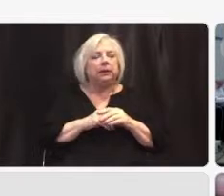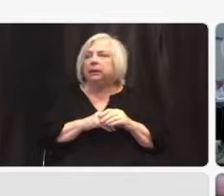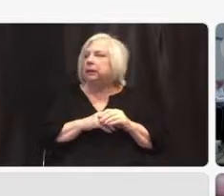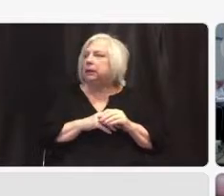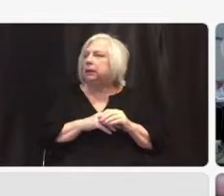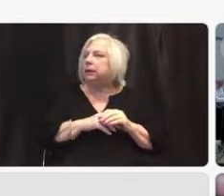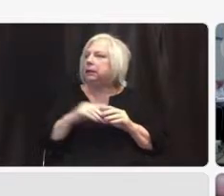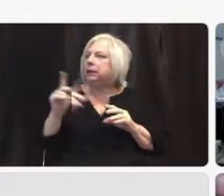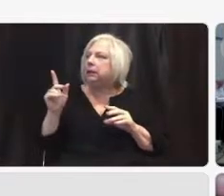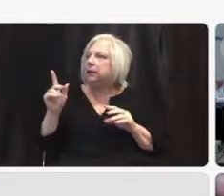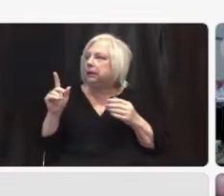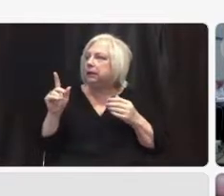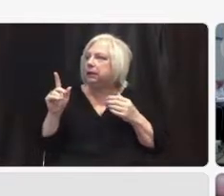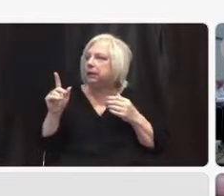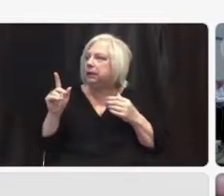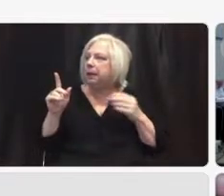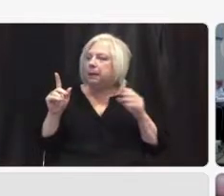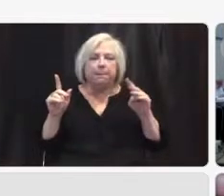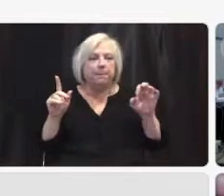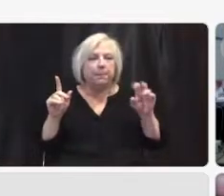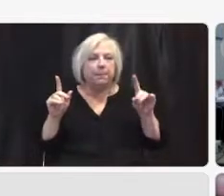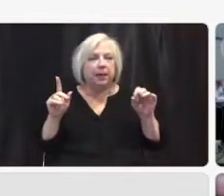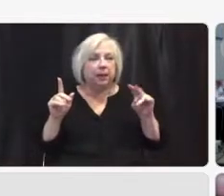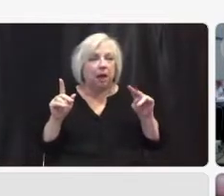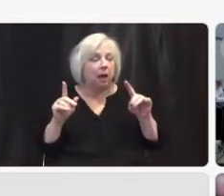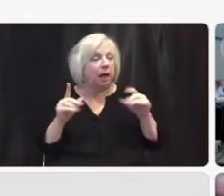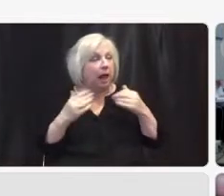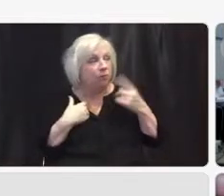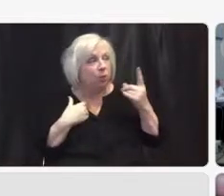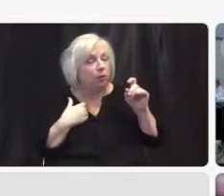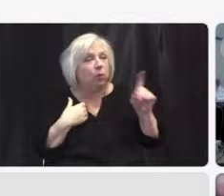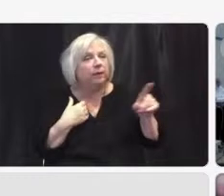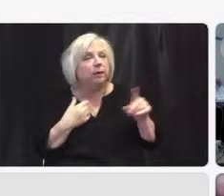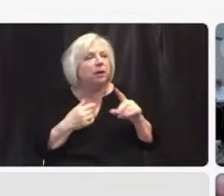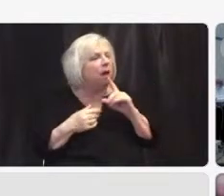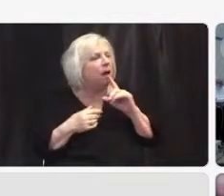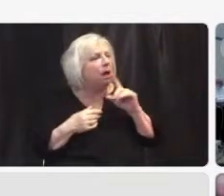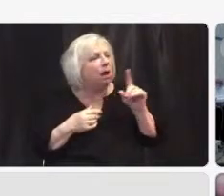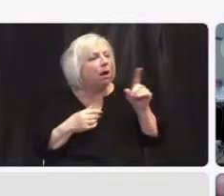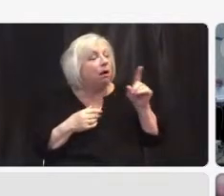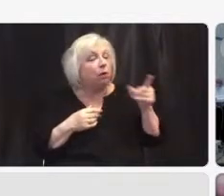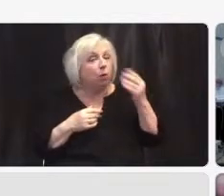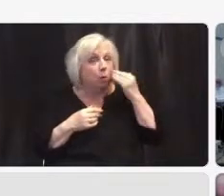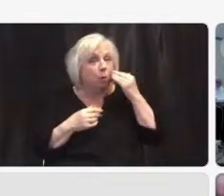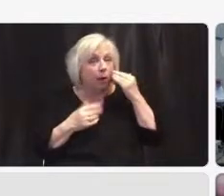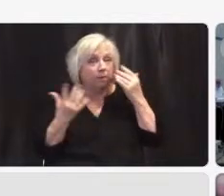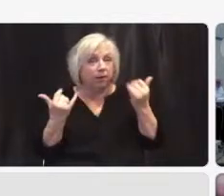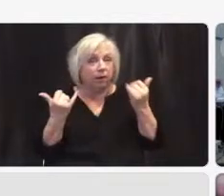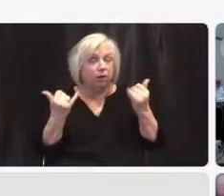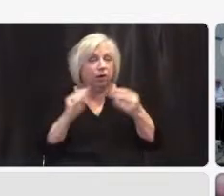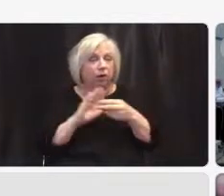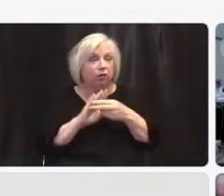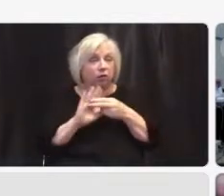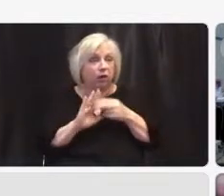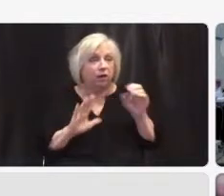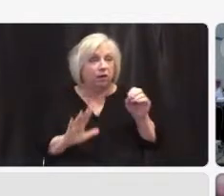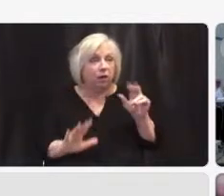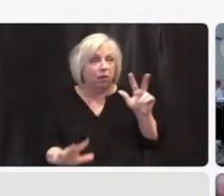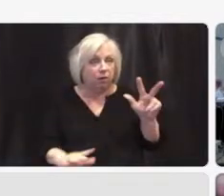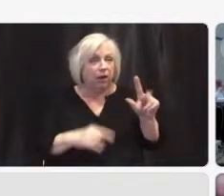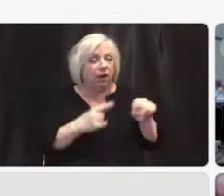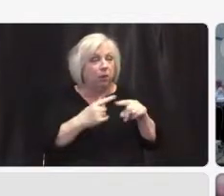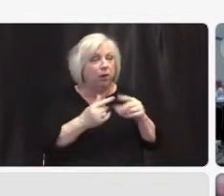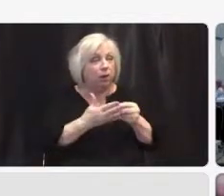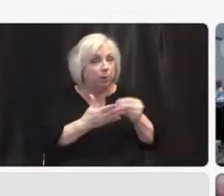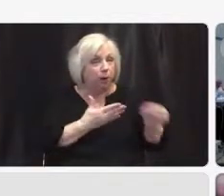I do have one question for you, sir. Were you aware of the current zoning of O3 when you purchased